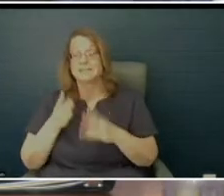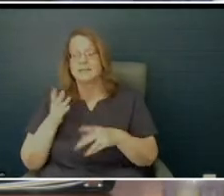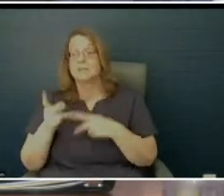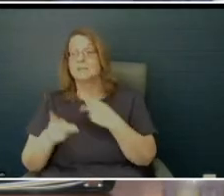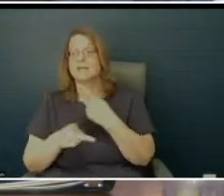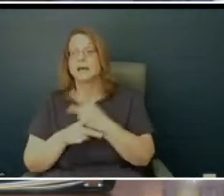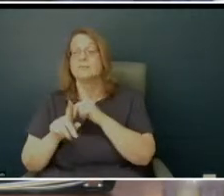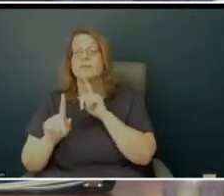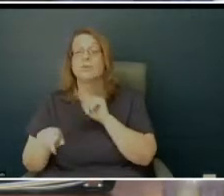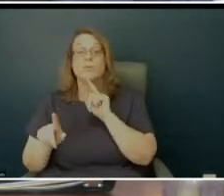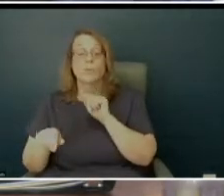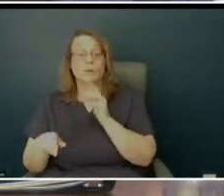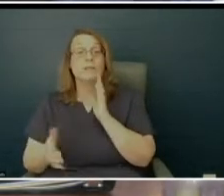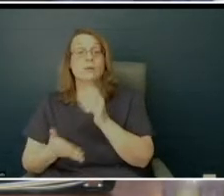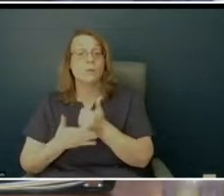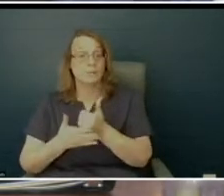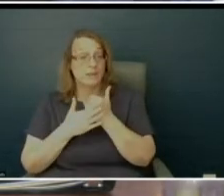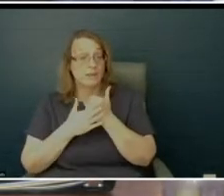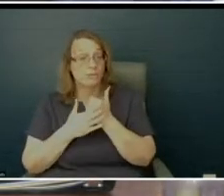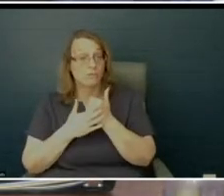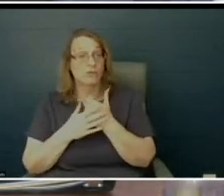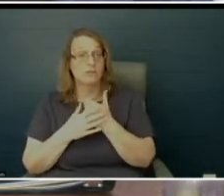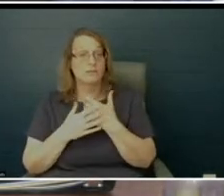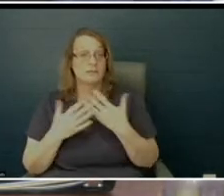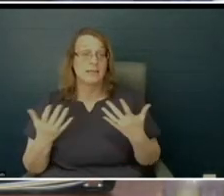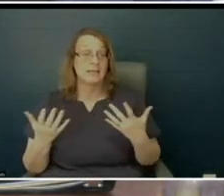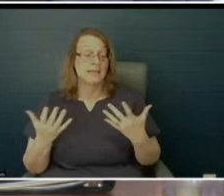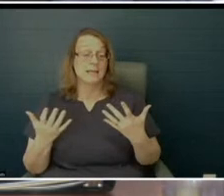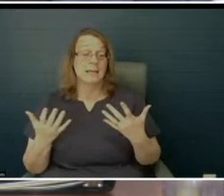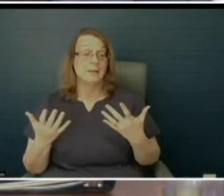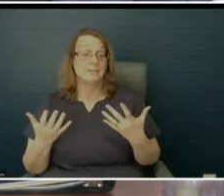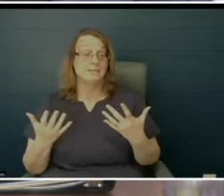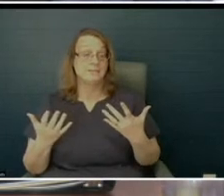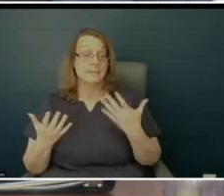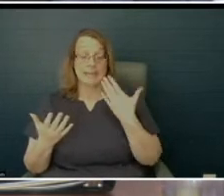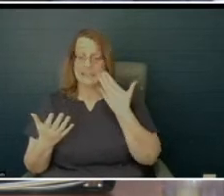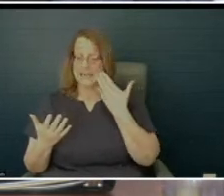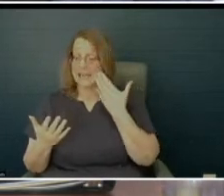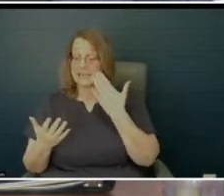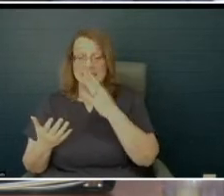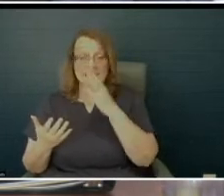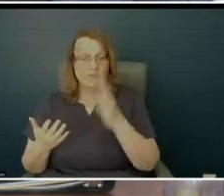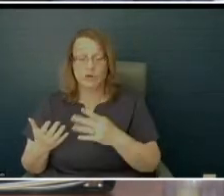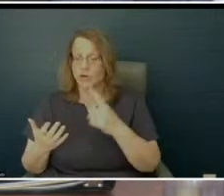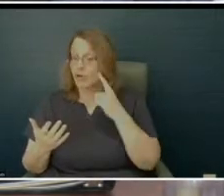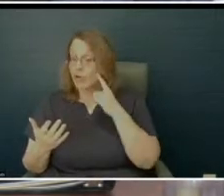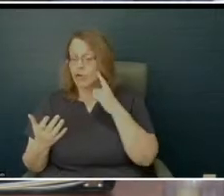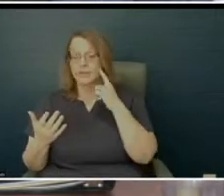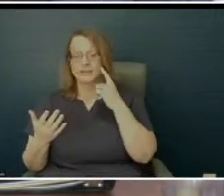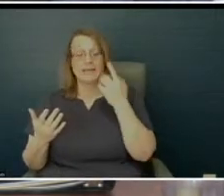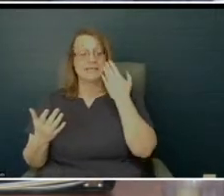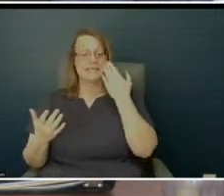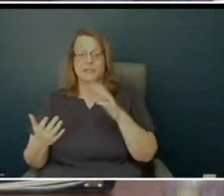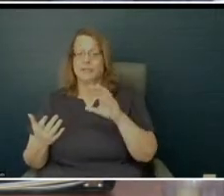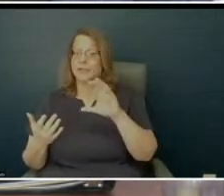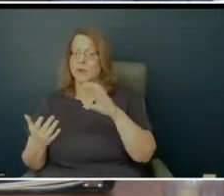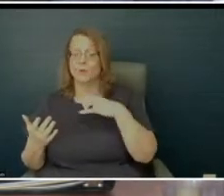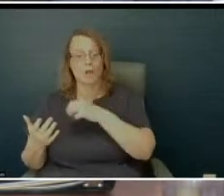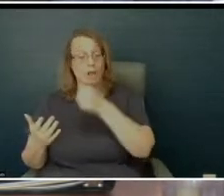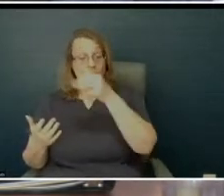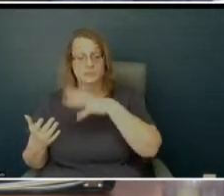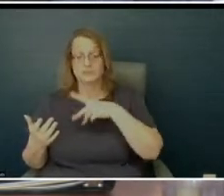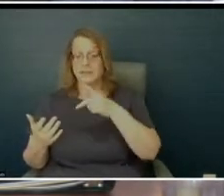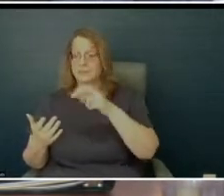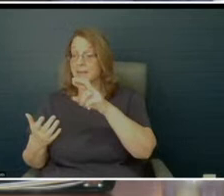would be helpful to me. And I didn't know Congressman Perry. I'd never heard of him before this conversation, but I said, sir, if you've got something that you